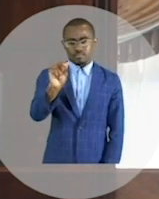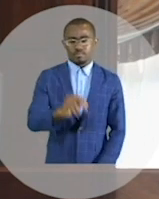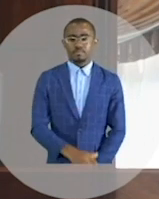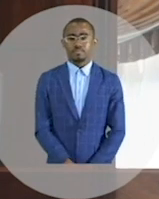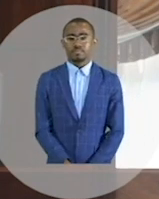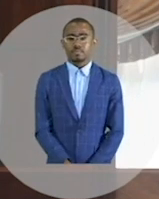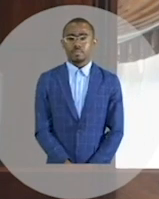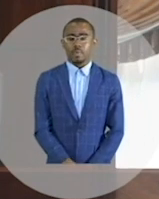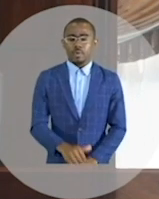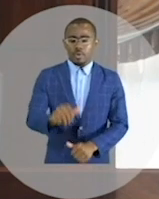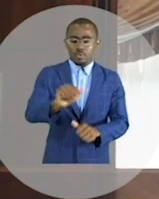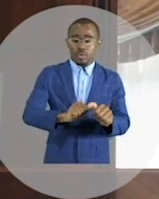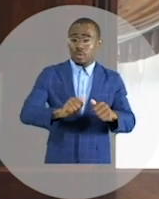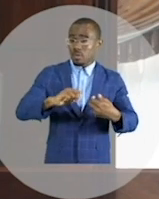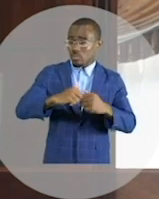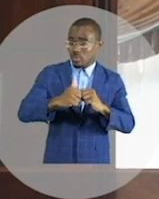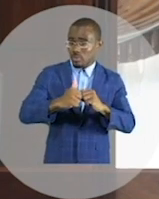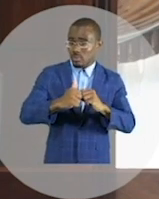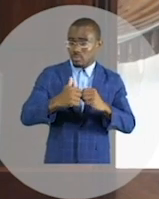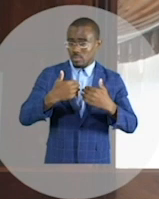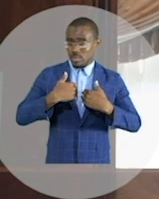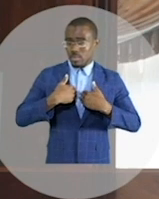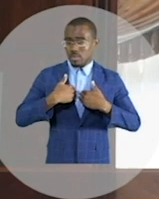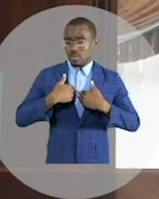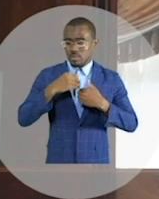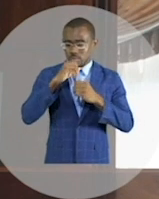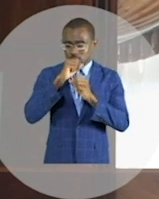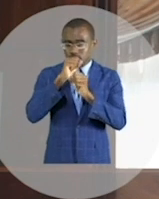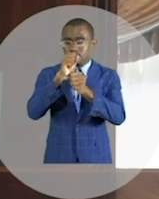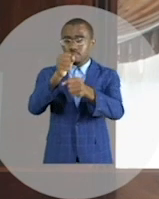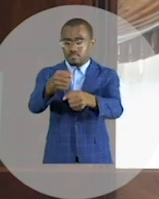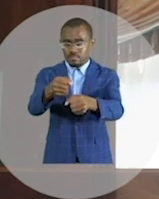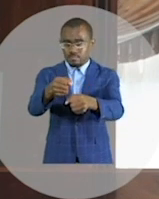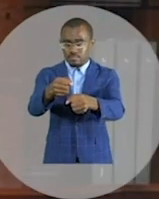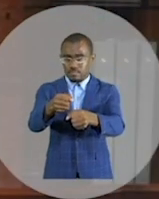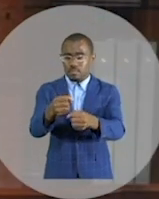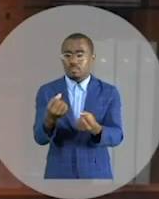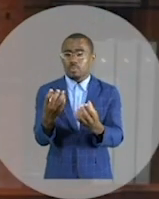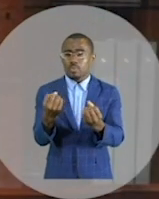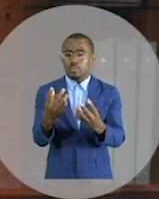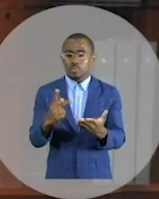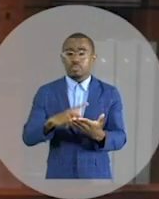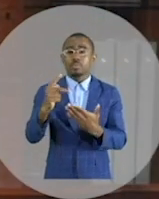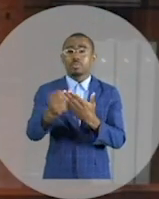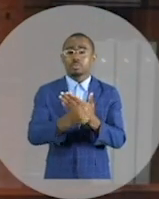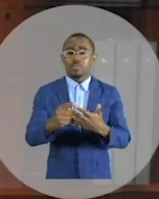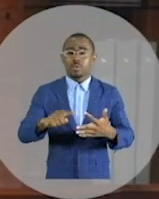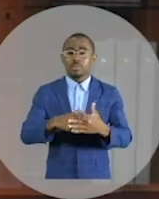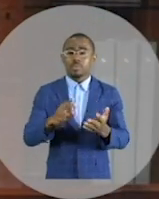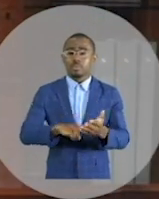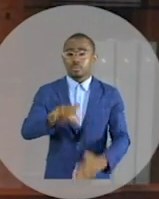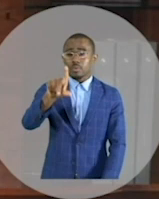2020, such as the Trans-Gabonese, which will transform the face of Gabon. A new health